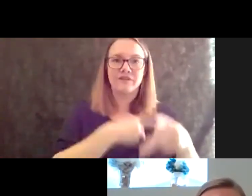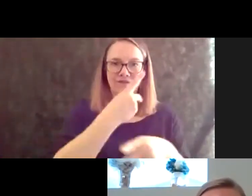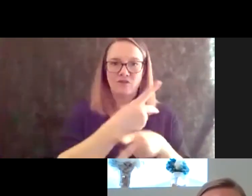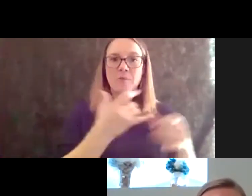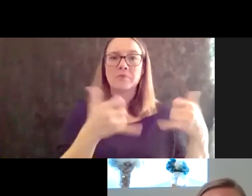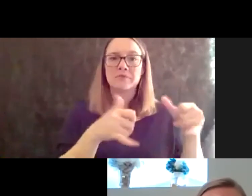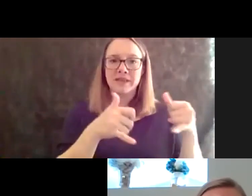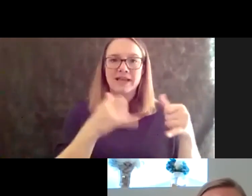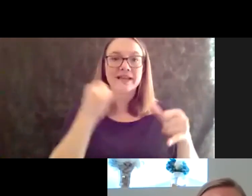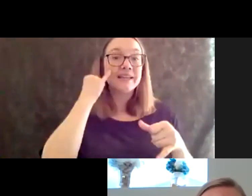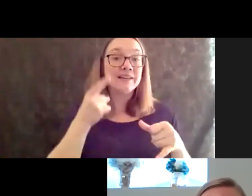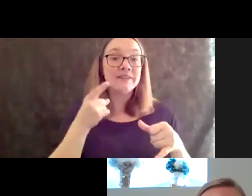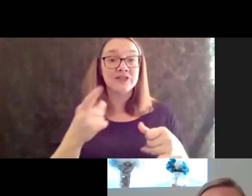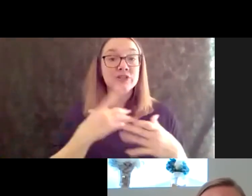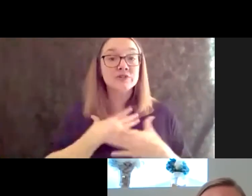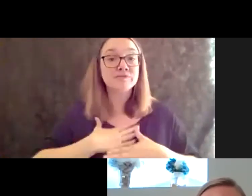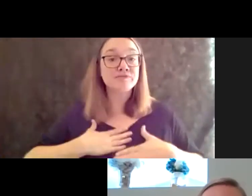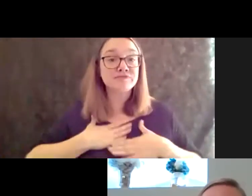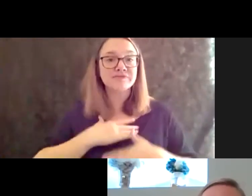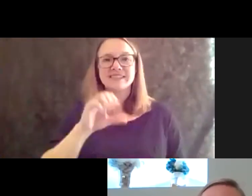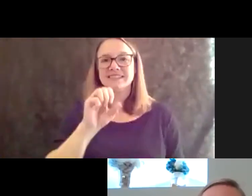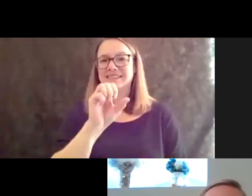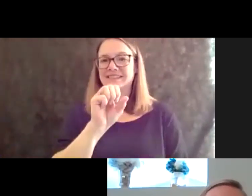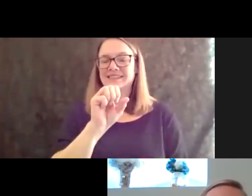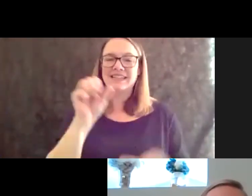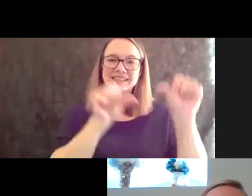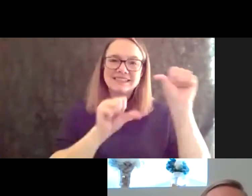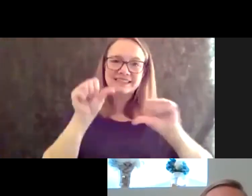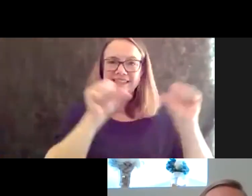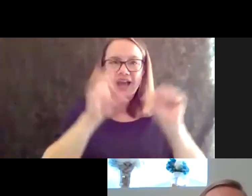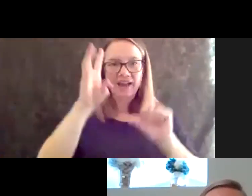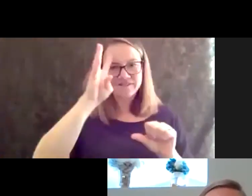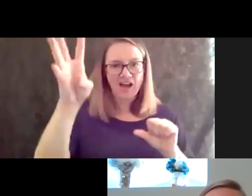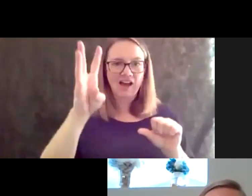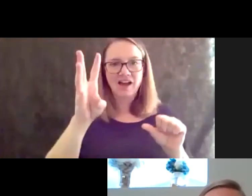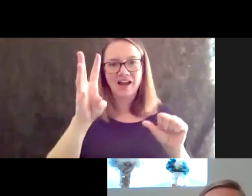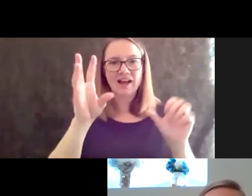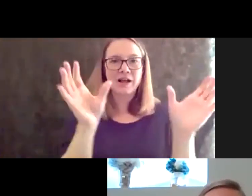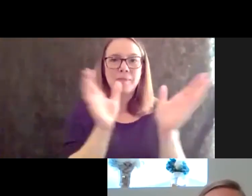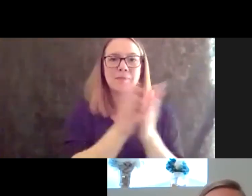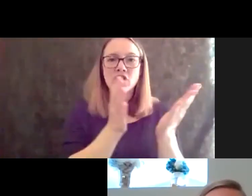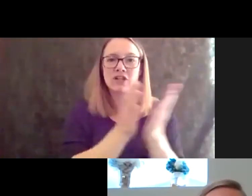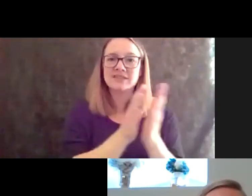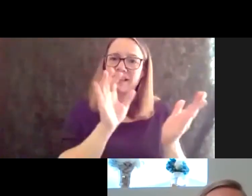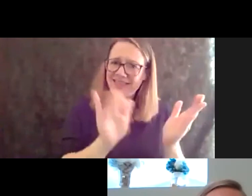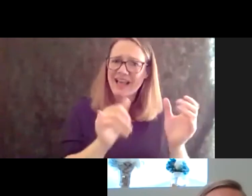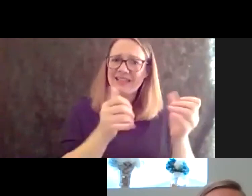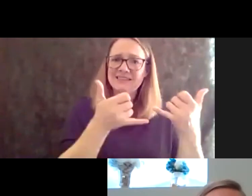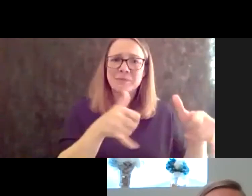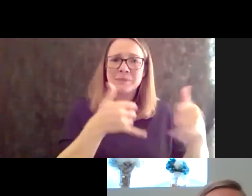If you're enjoying those sci-fi fantasy books, that is play. You could, chess is play.